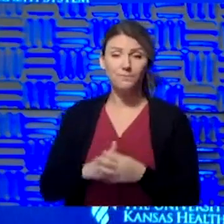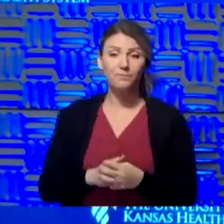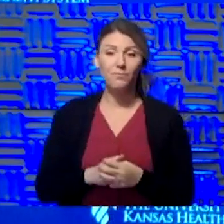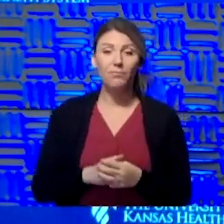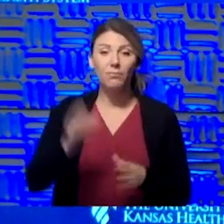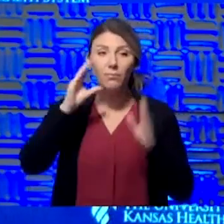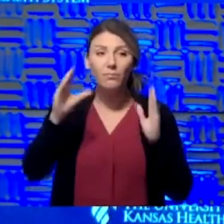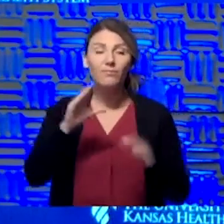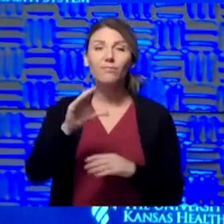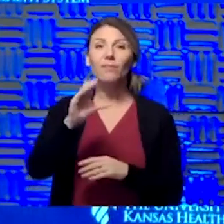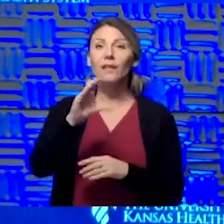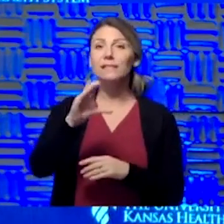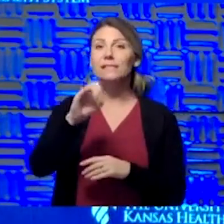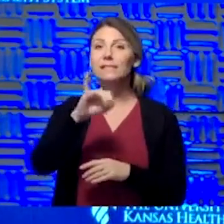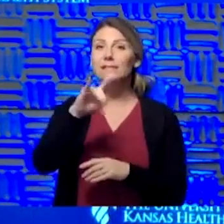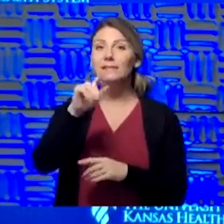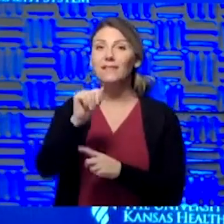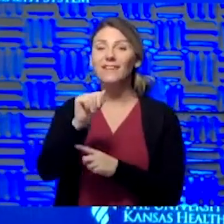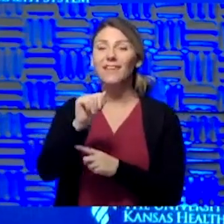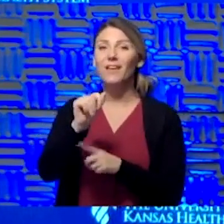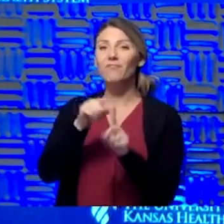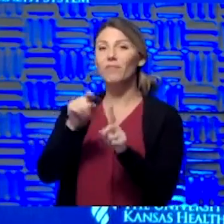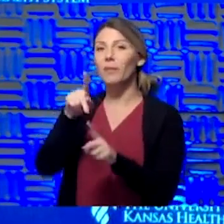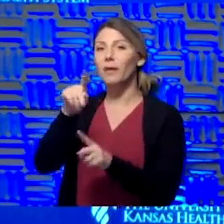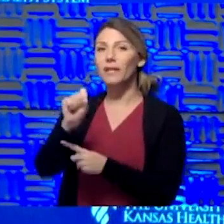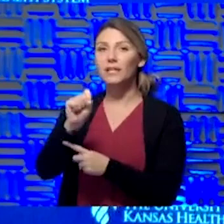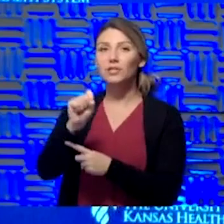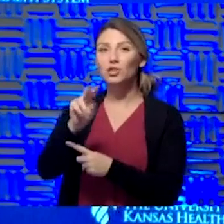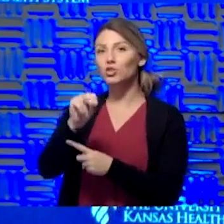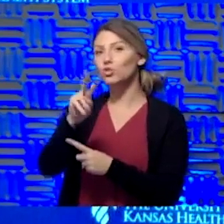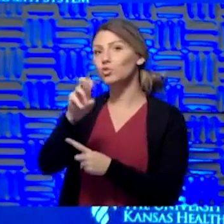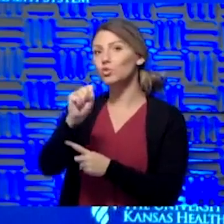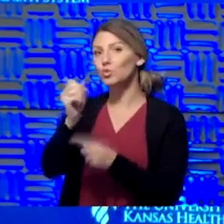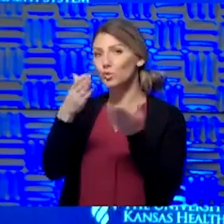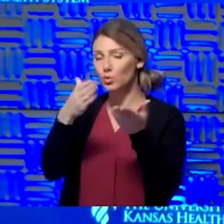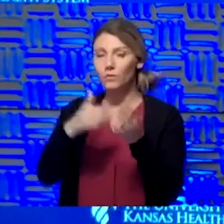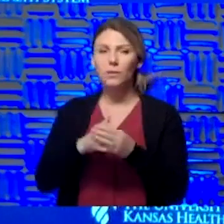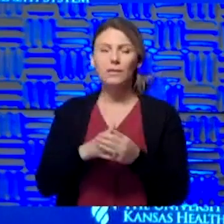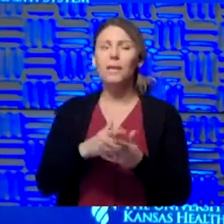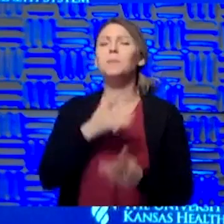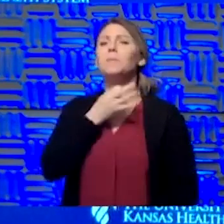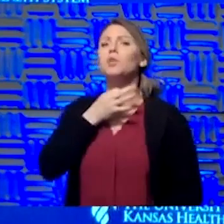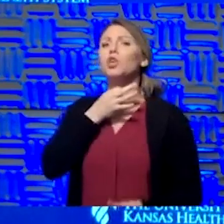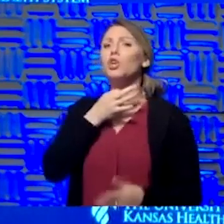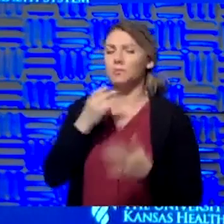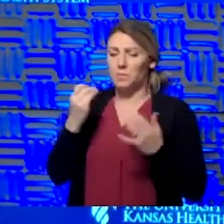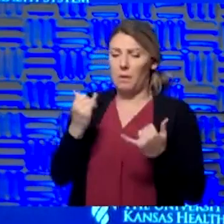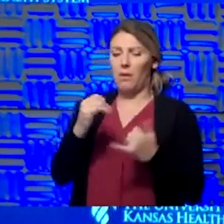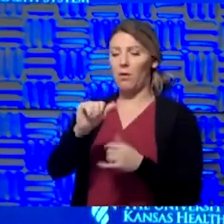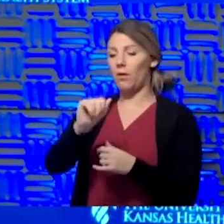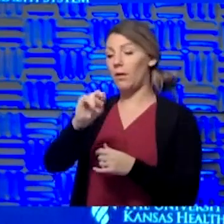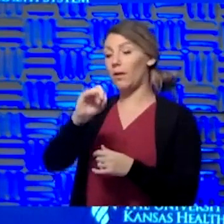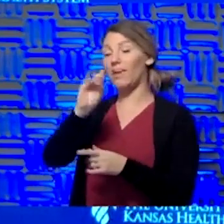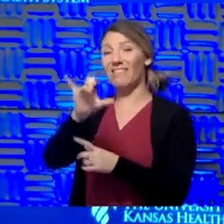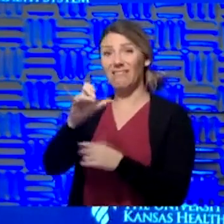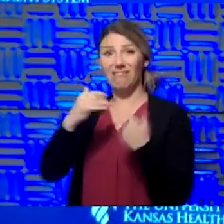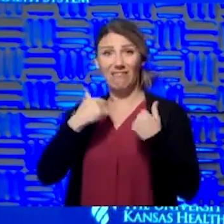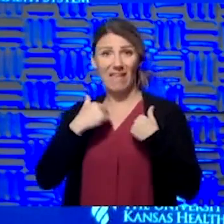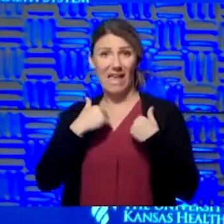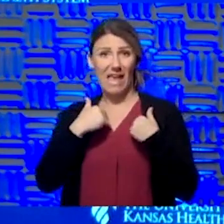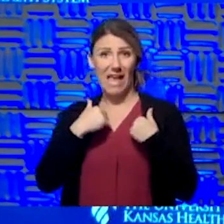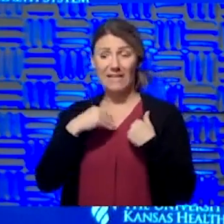Hi, this is Celia from the Kansas News Service. I wonder, so, now Anthony has antibodies